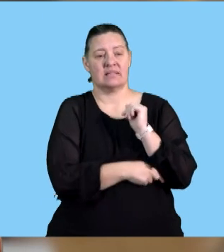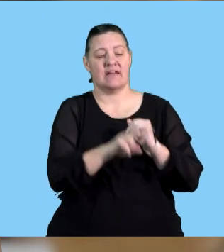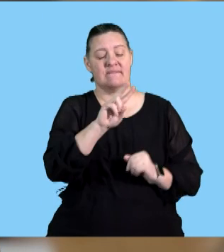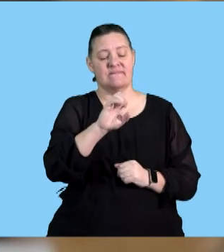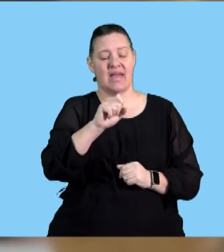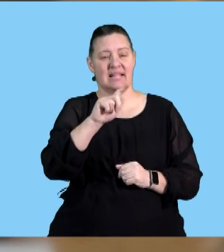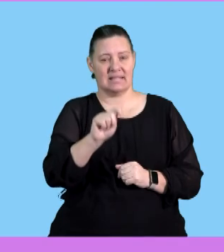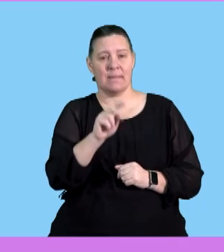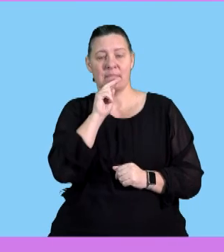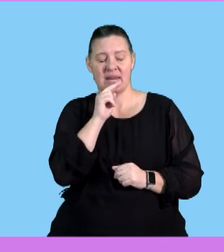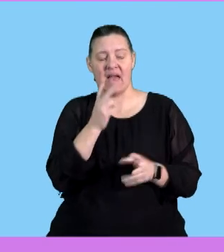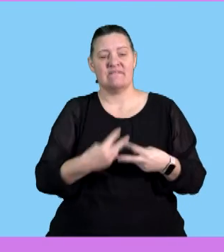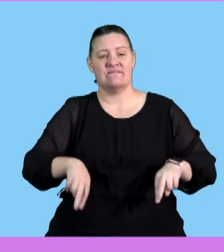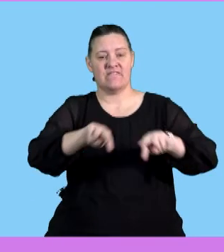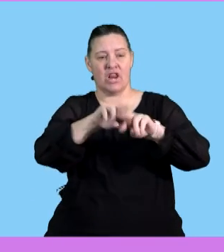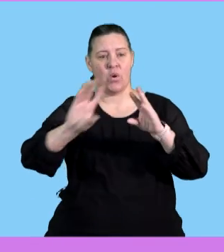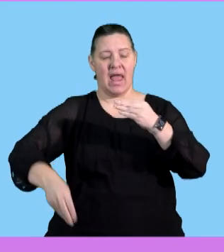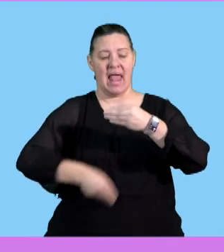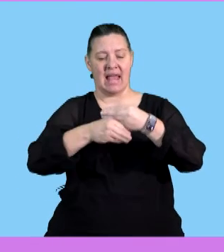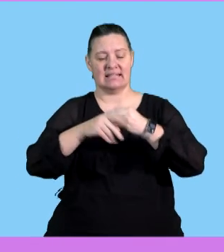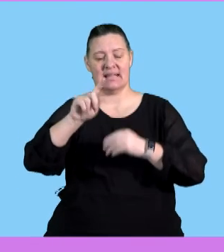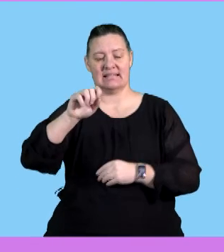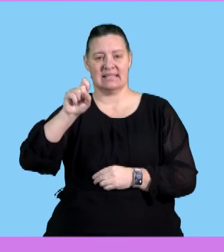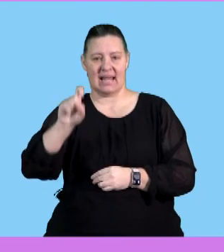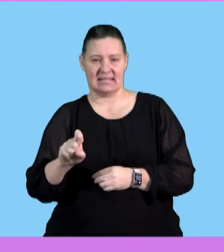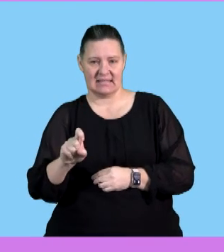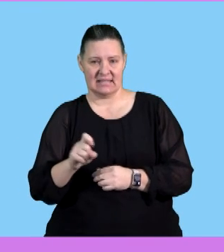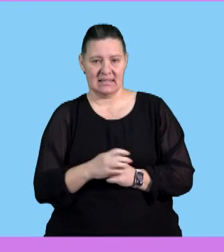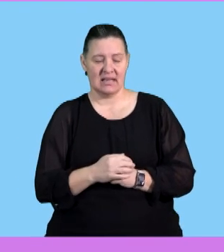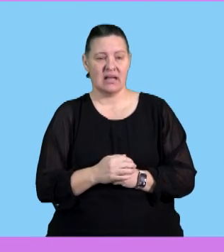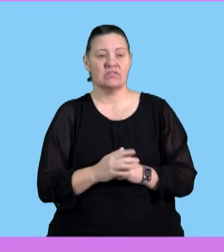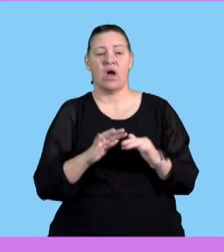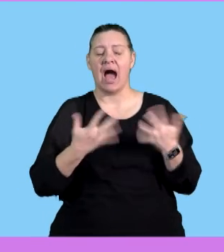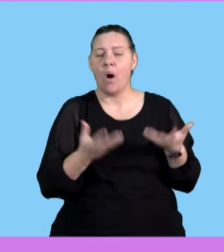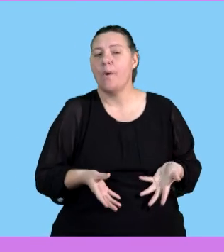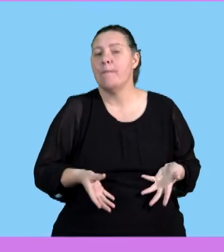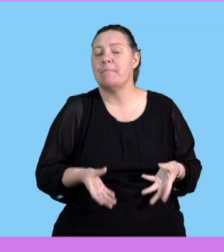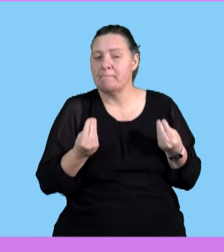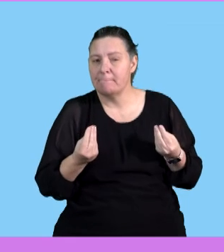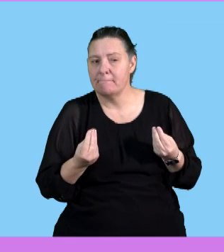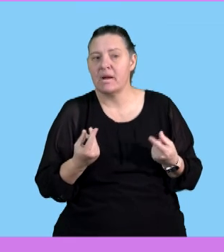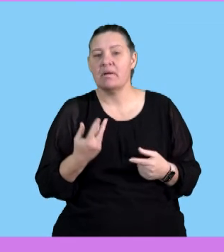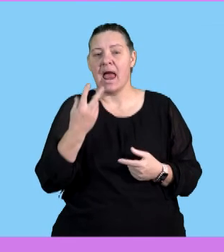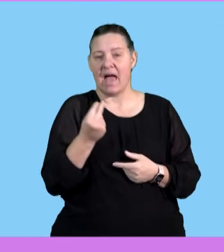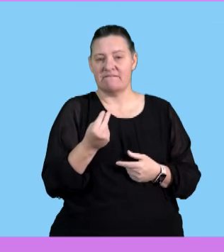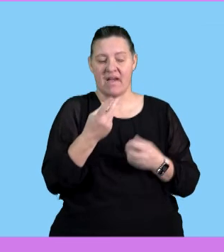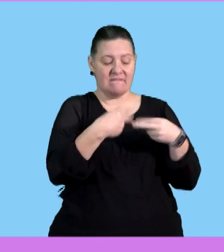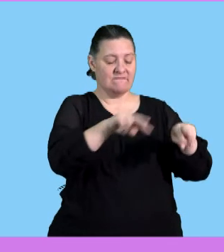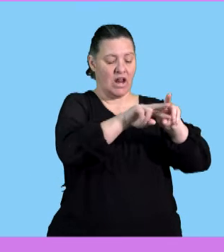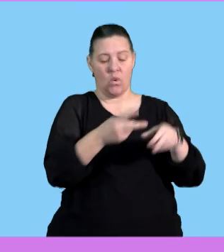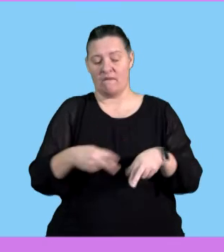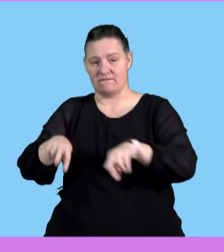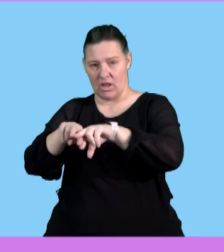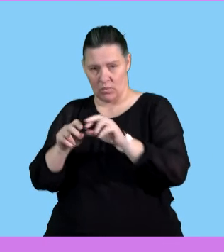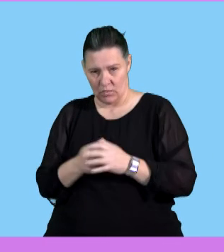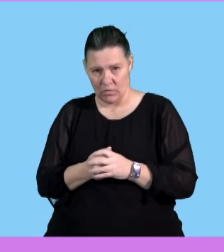And lastly, the term VAT, of which it stands for value added tax. Now, how do we get our VAT? Having these